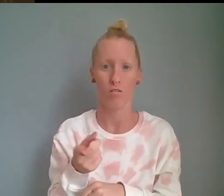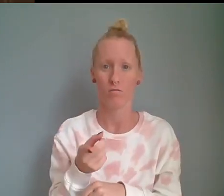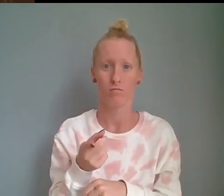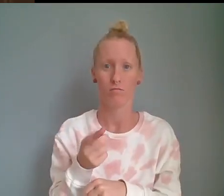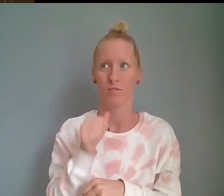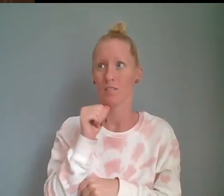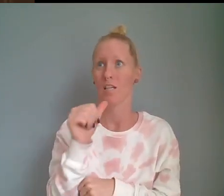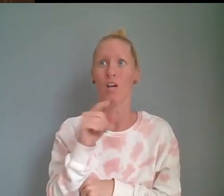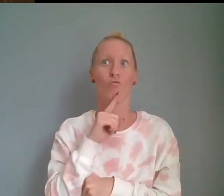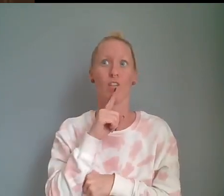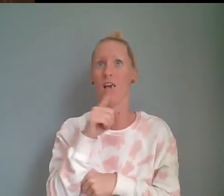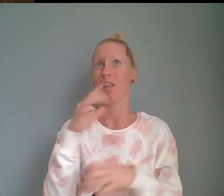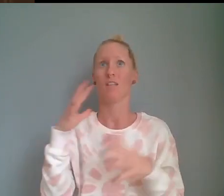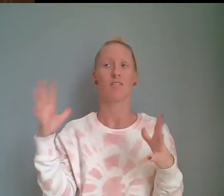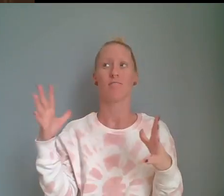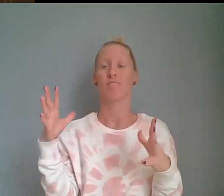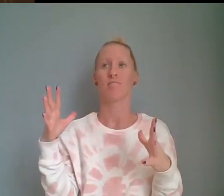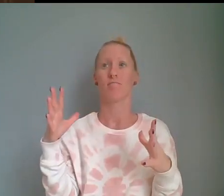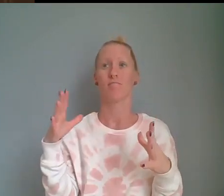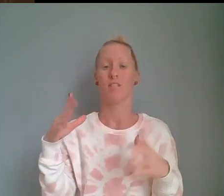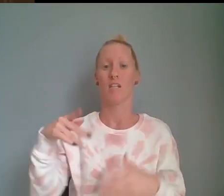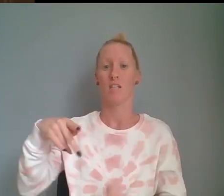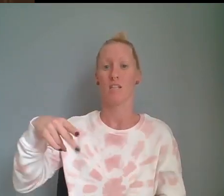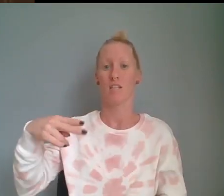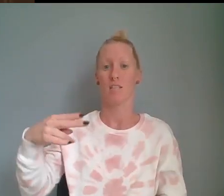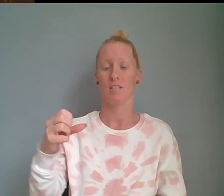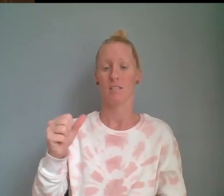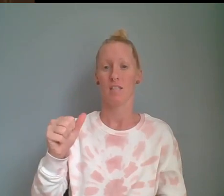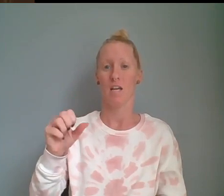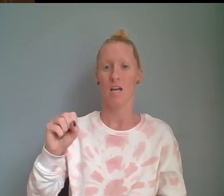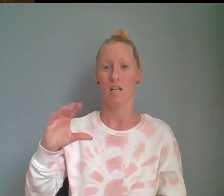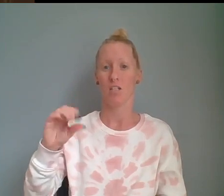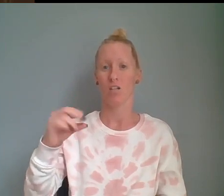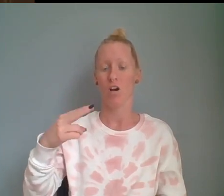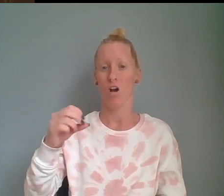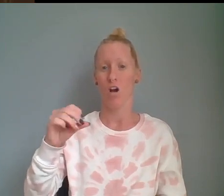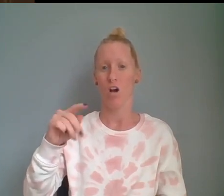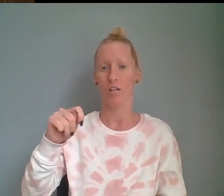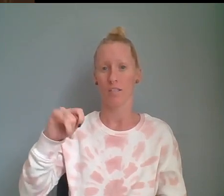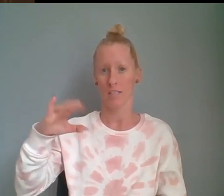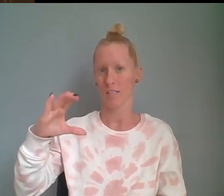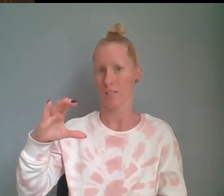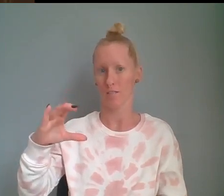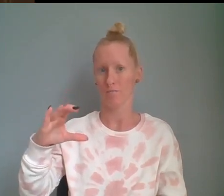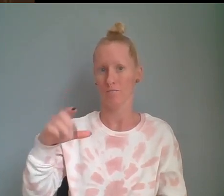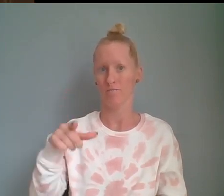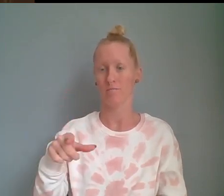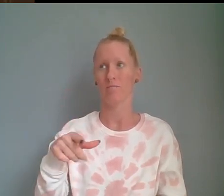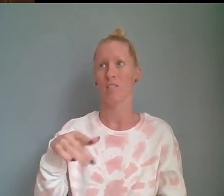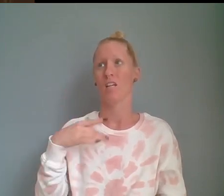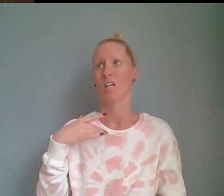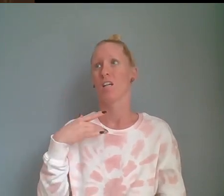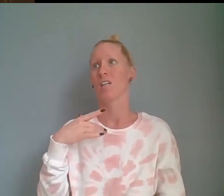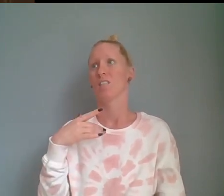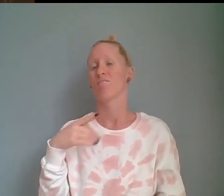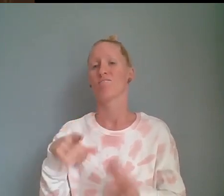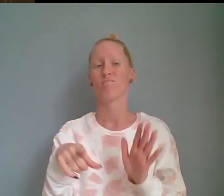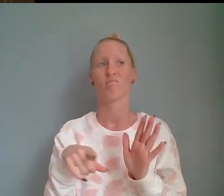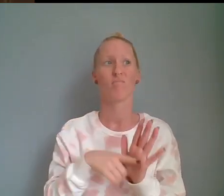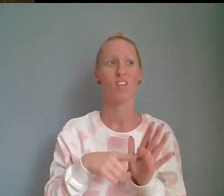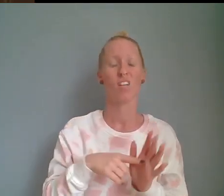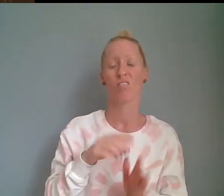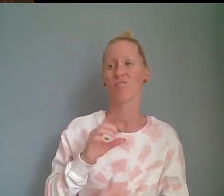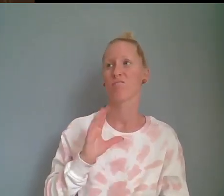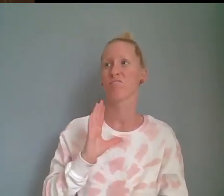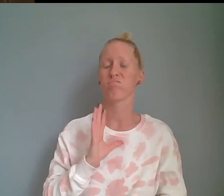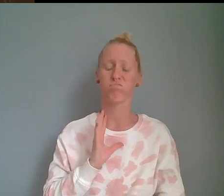reality, psychotic. More commonly, they're just unrealistic. They're negative self-esteem, just being